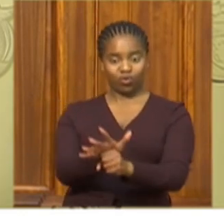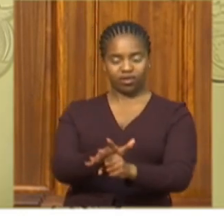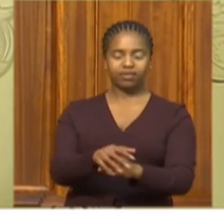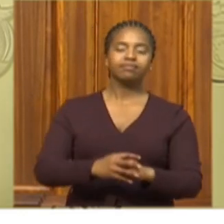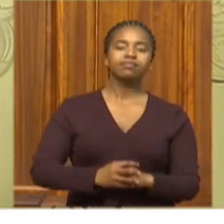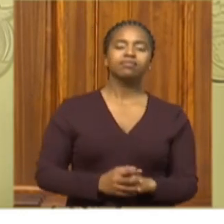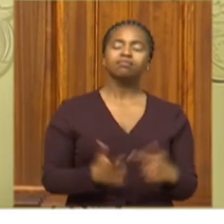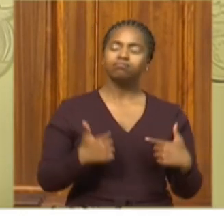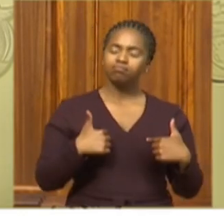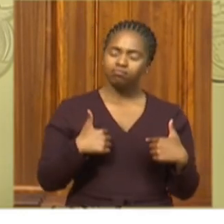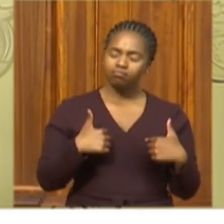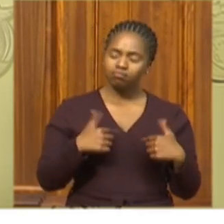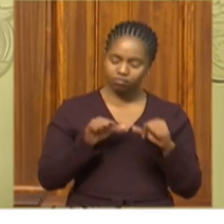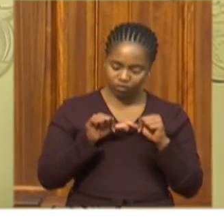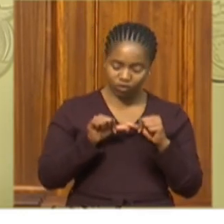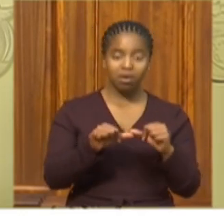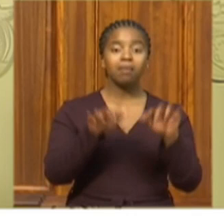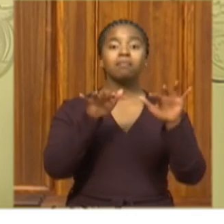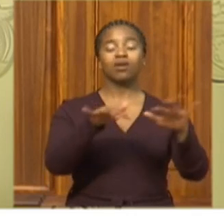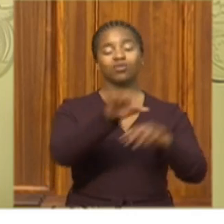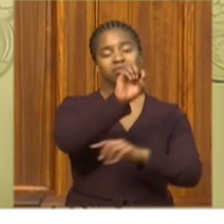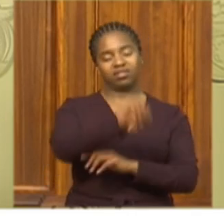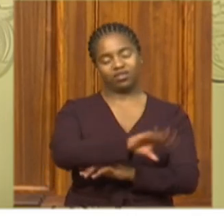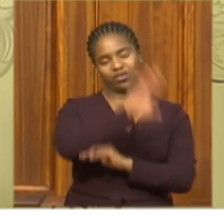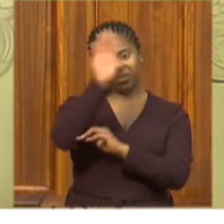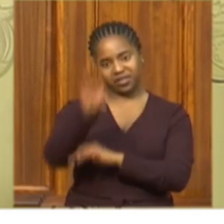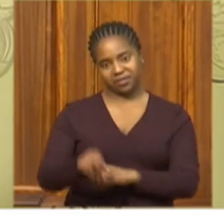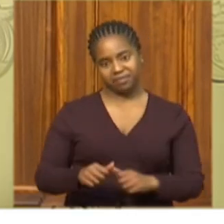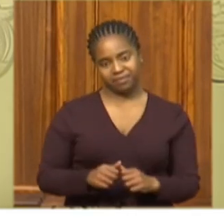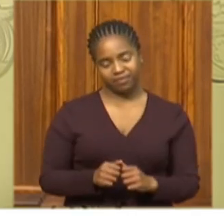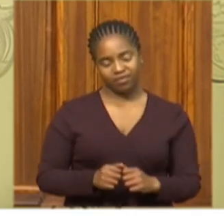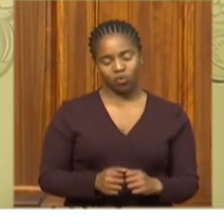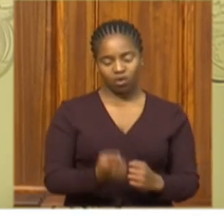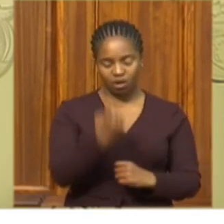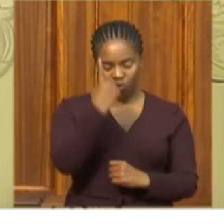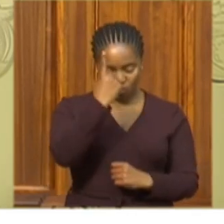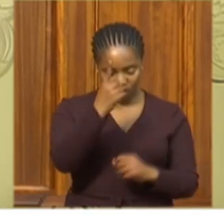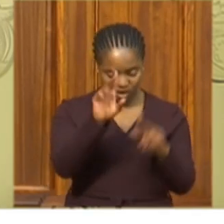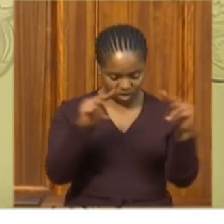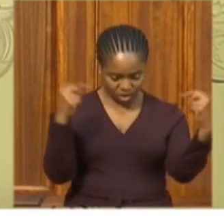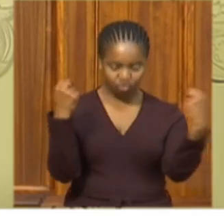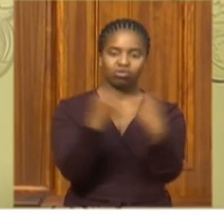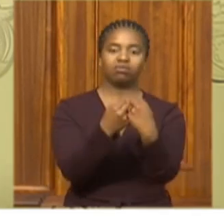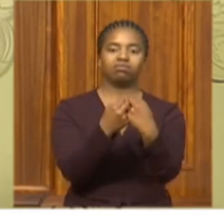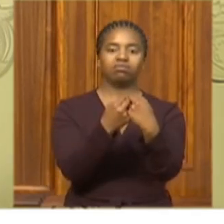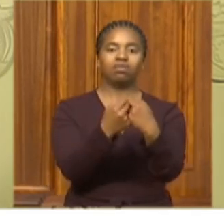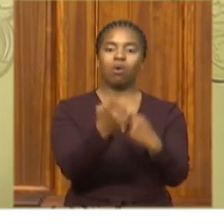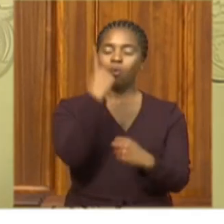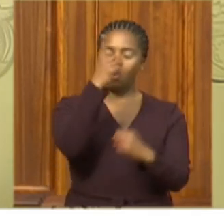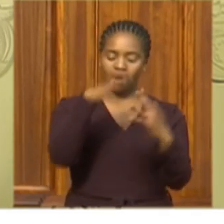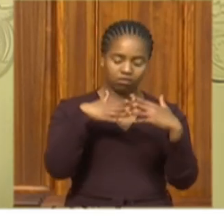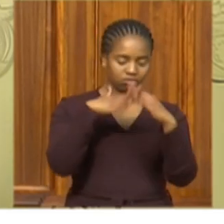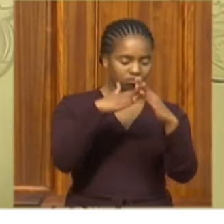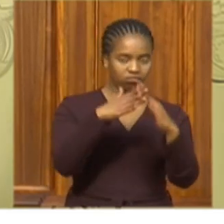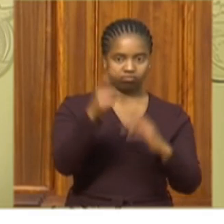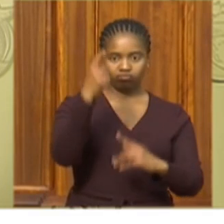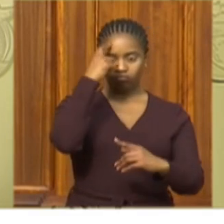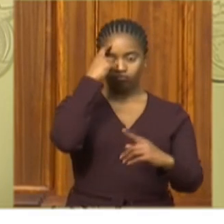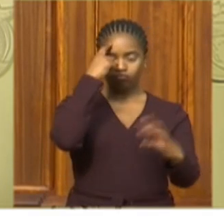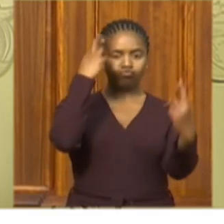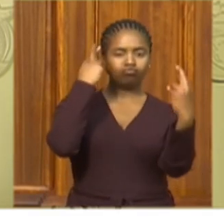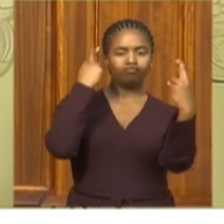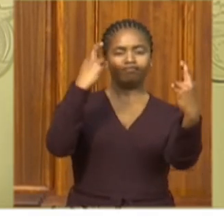press forward, fellow South Africans, as one nation, resolute,